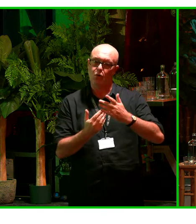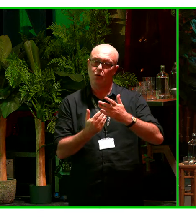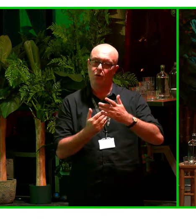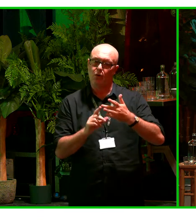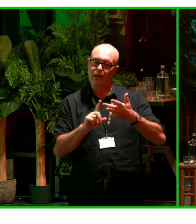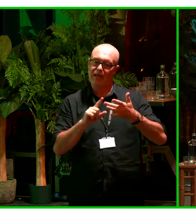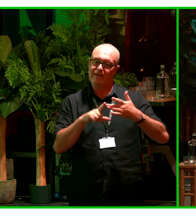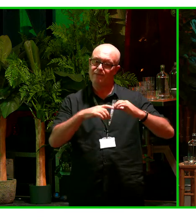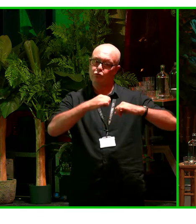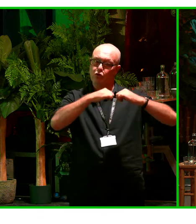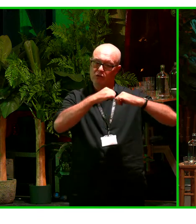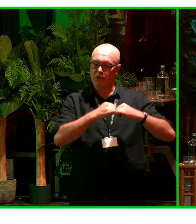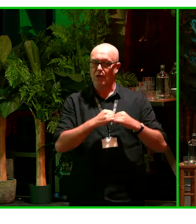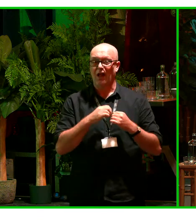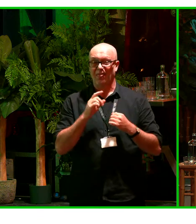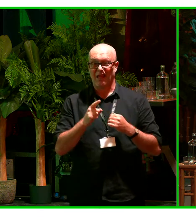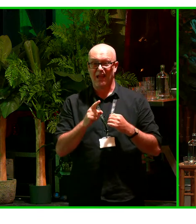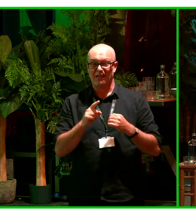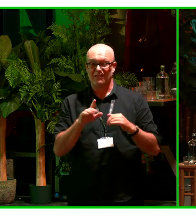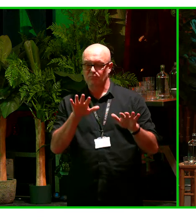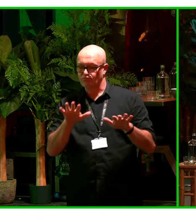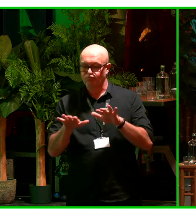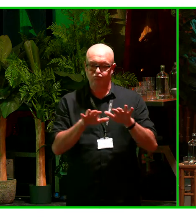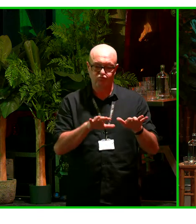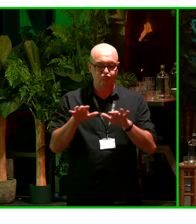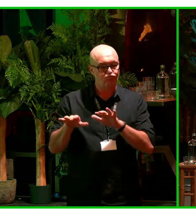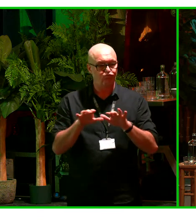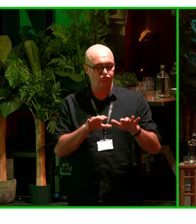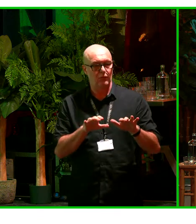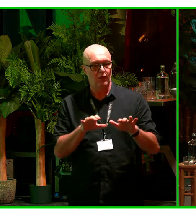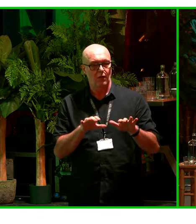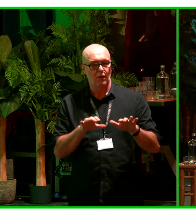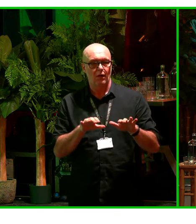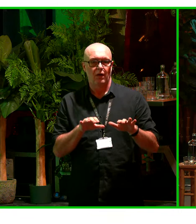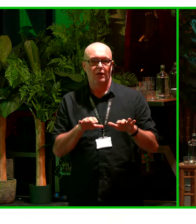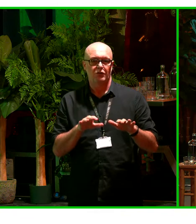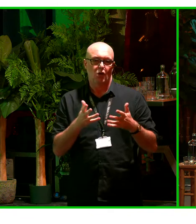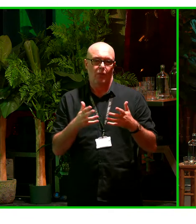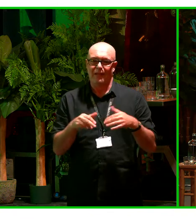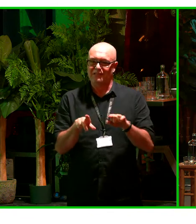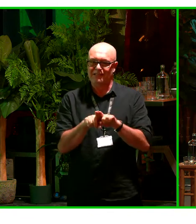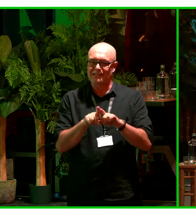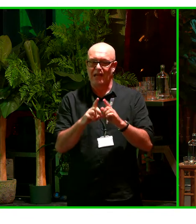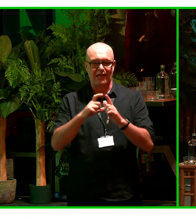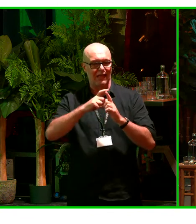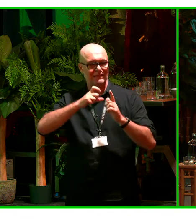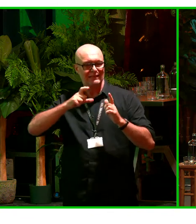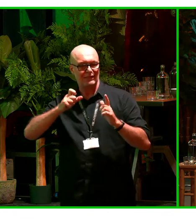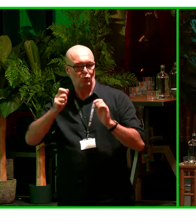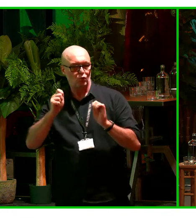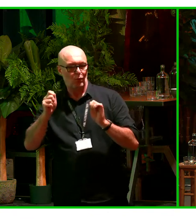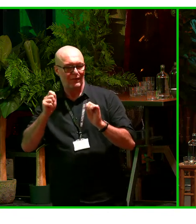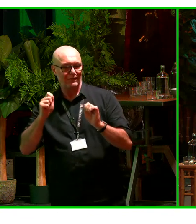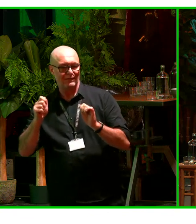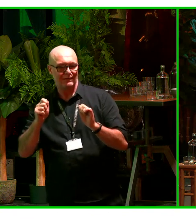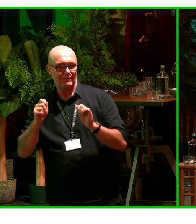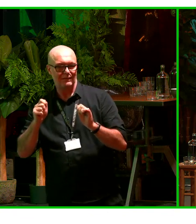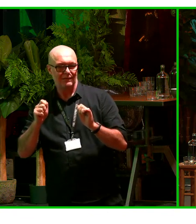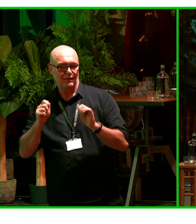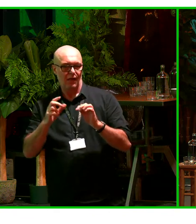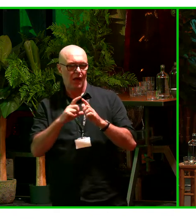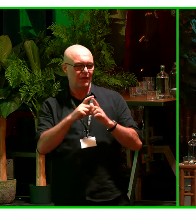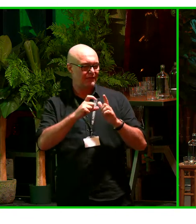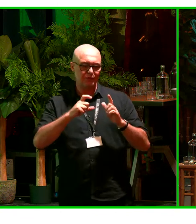with digitalization. And this is where things like digital twins really, really come into their own. Because the digital twin